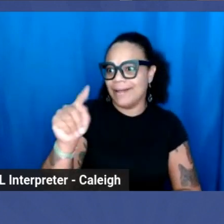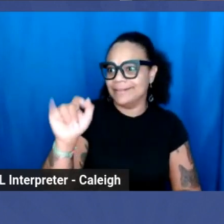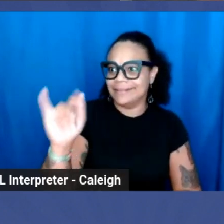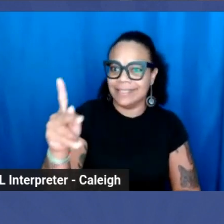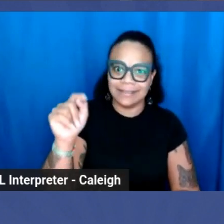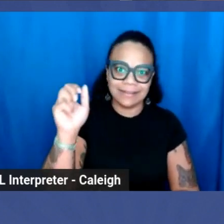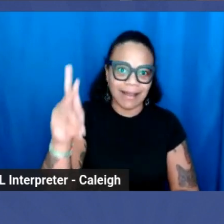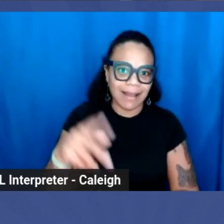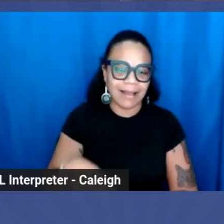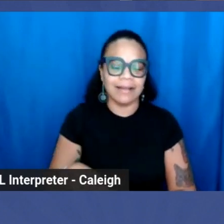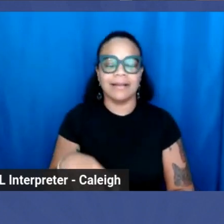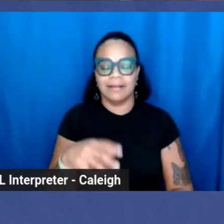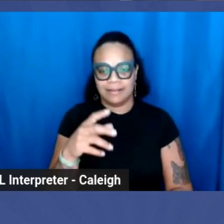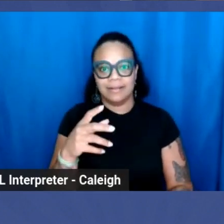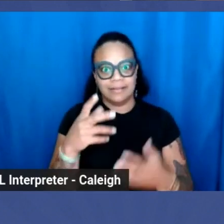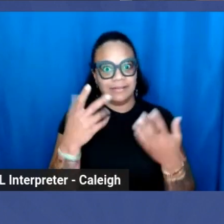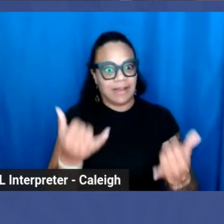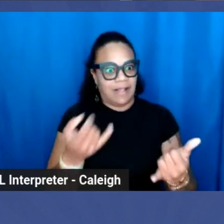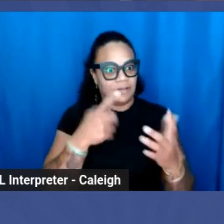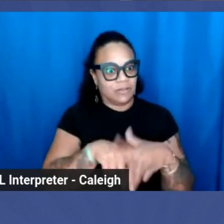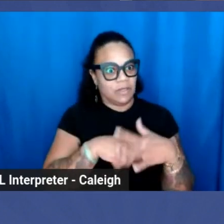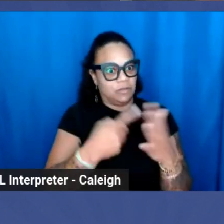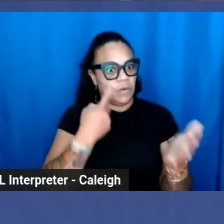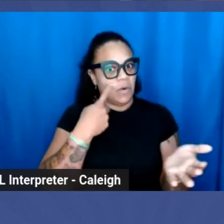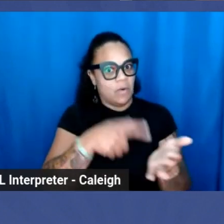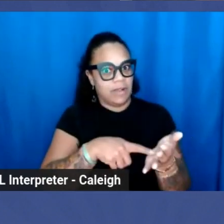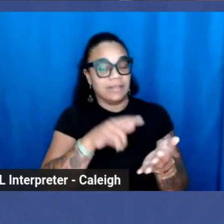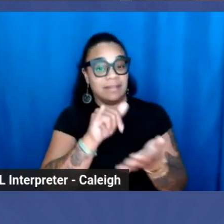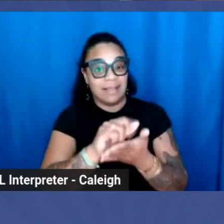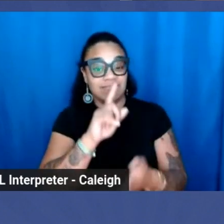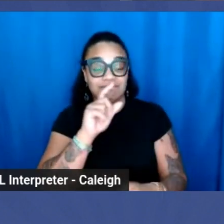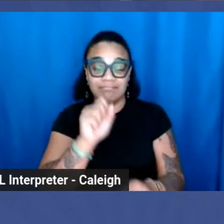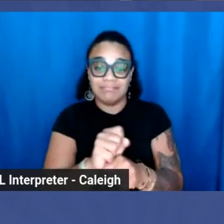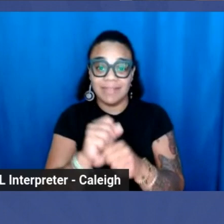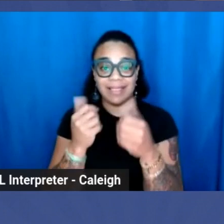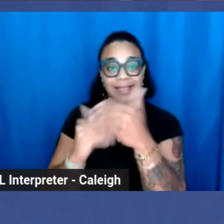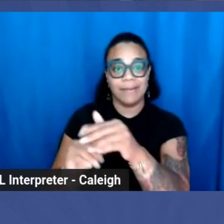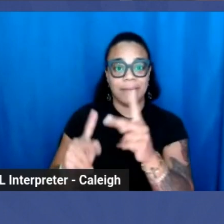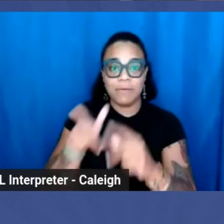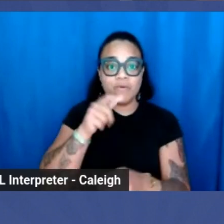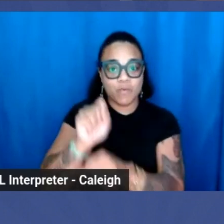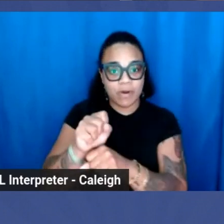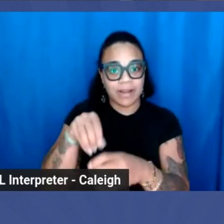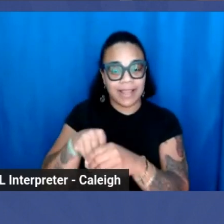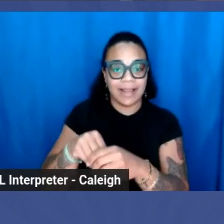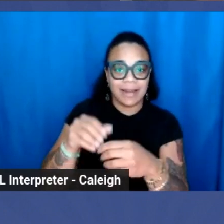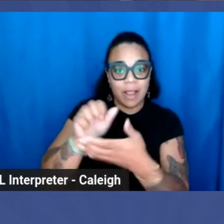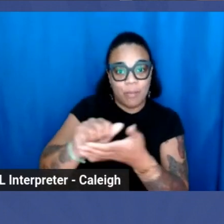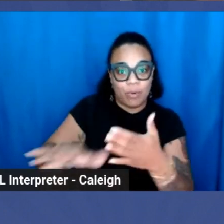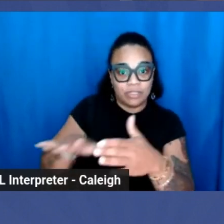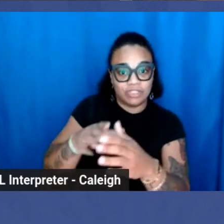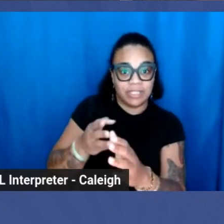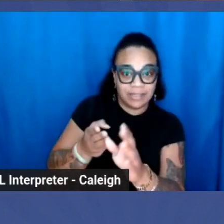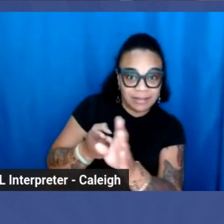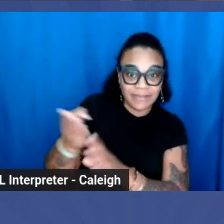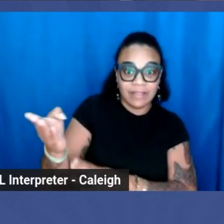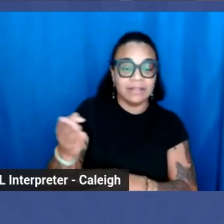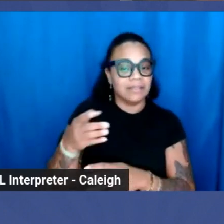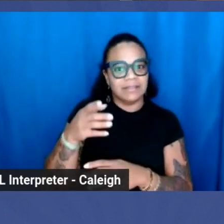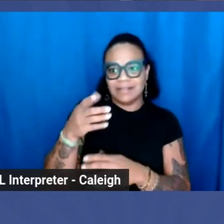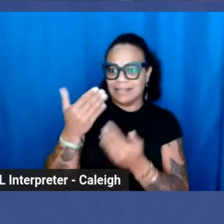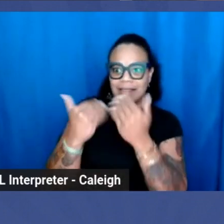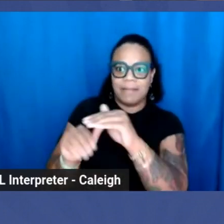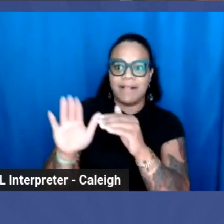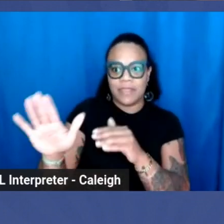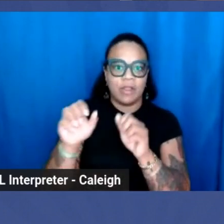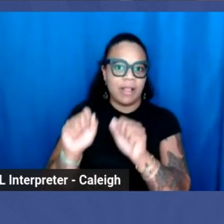has actually stopped people who work in abortion access's ability to talk about abortion, to talk about abortion pills,